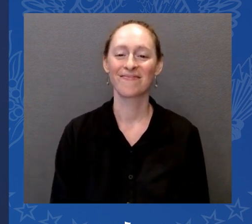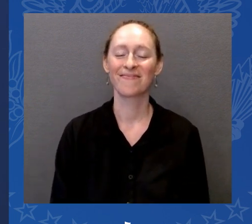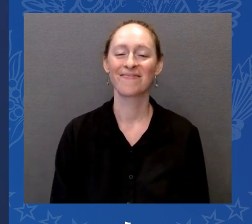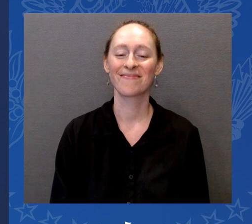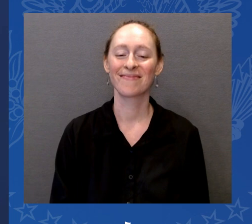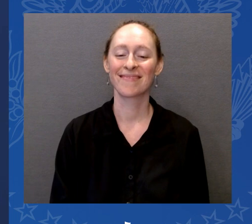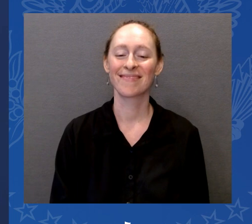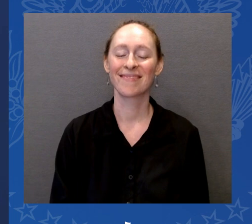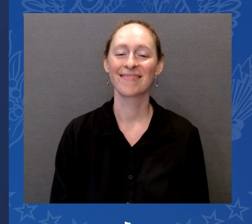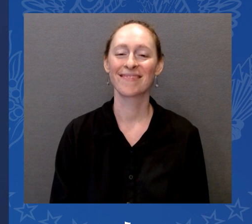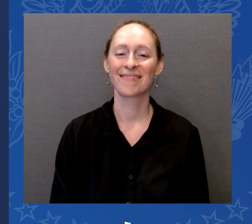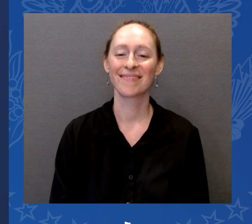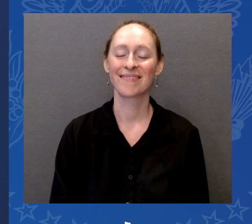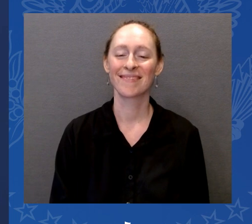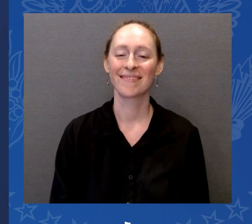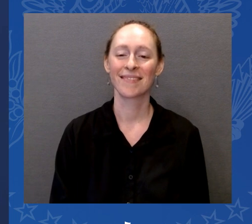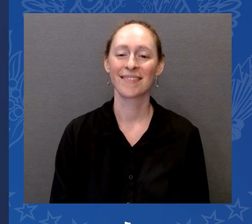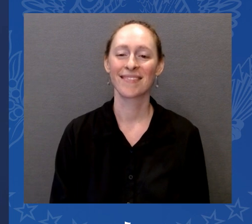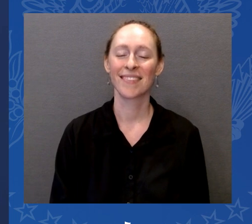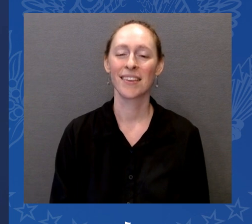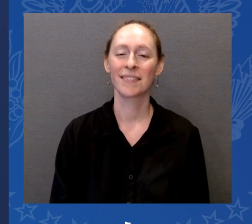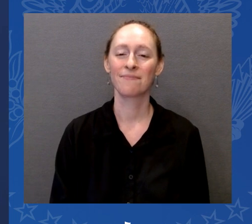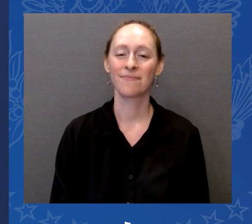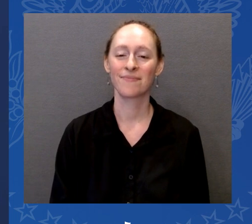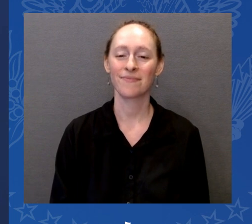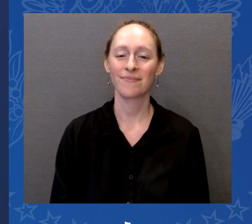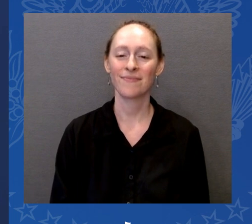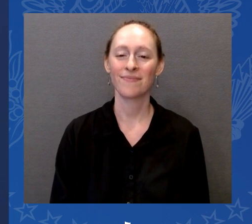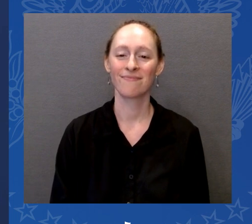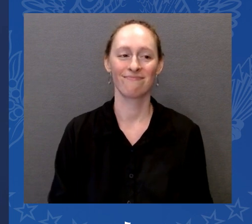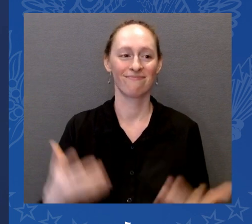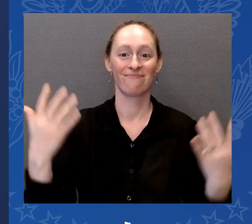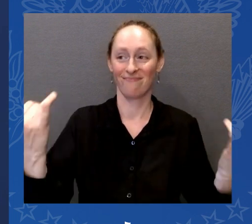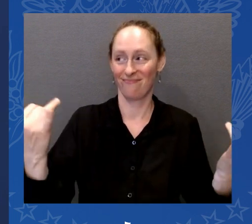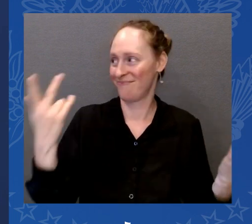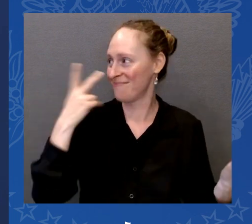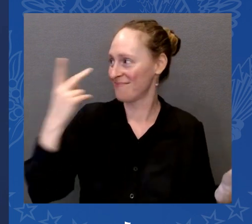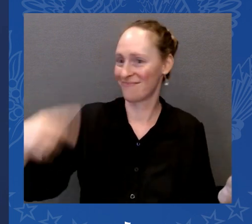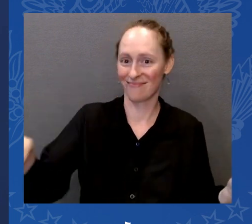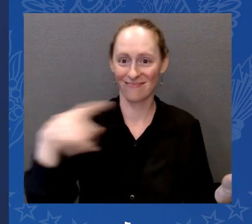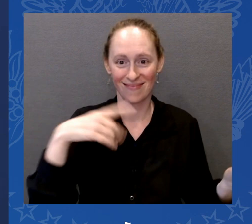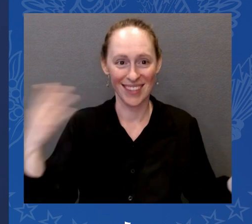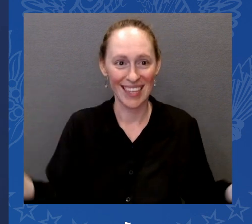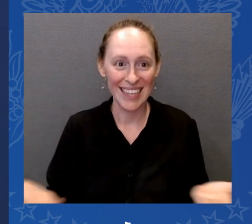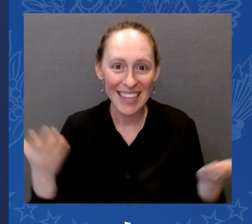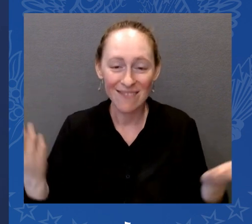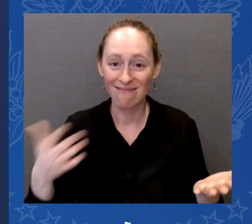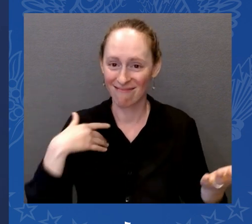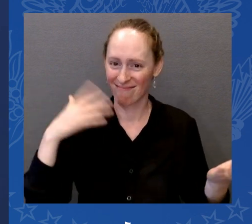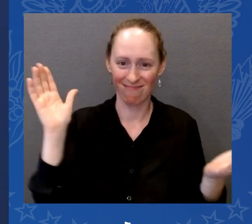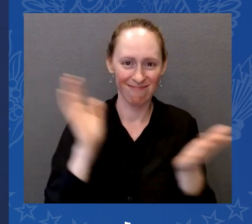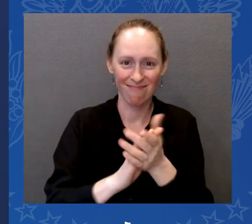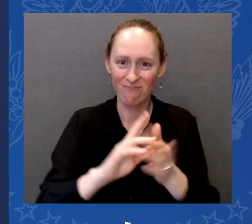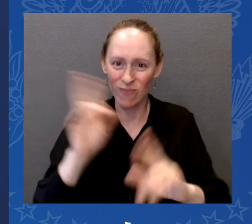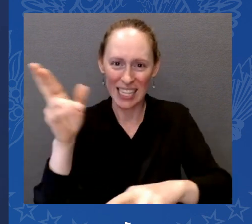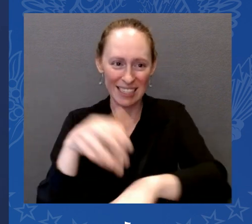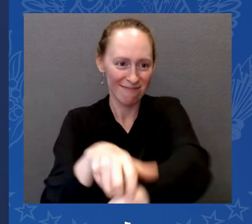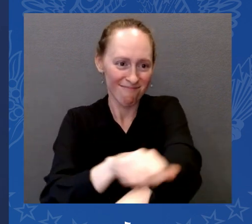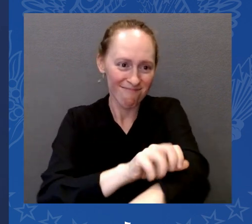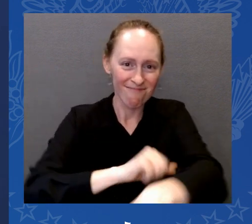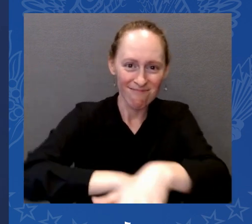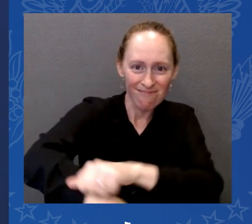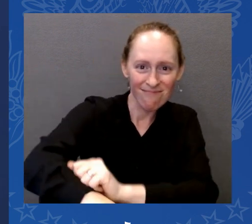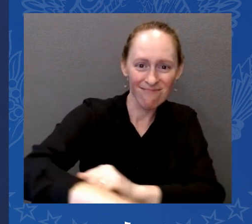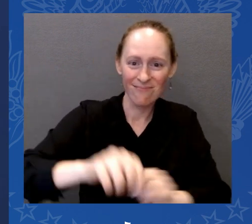And we are here and we are ready to power up New York's long-awaited manufacturing